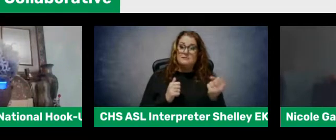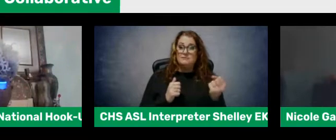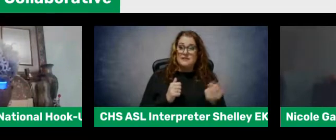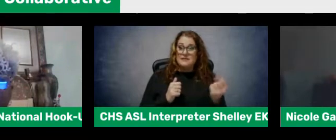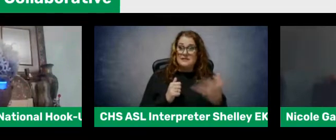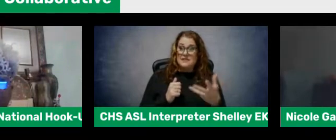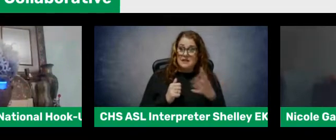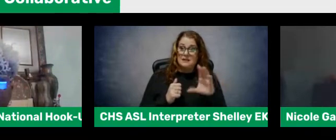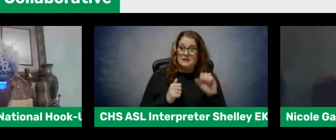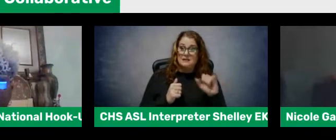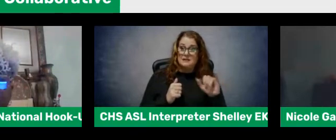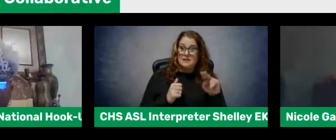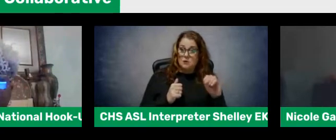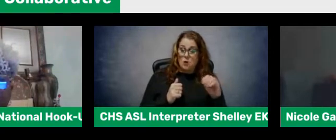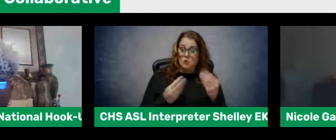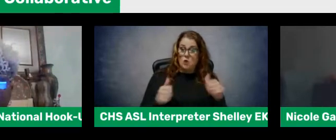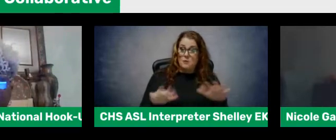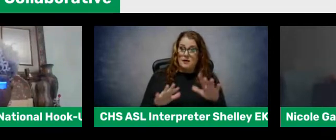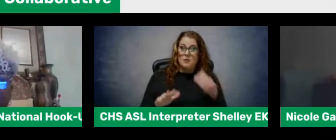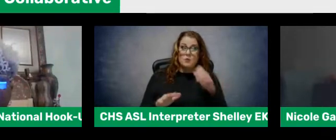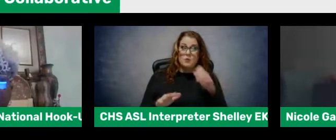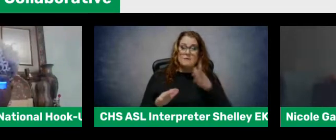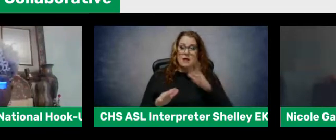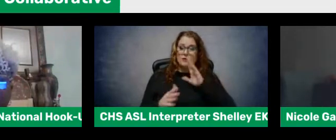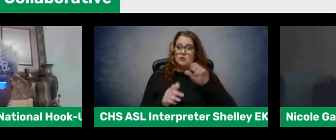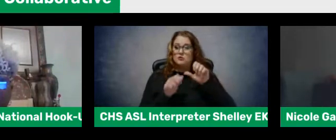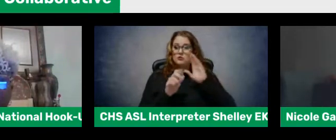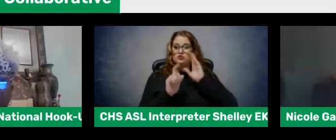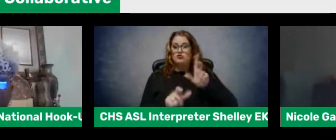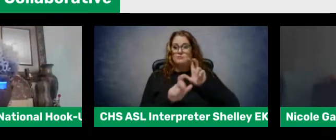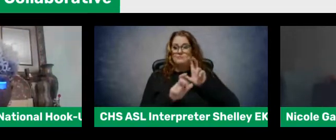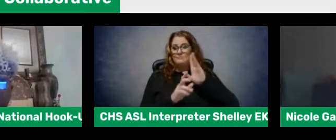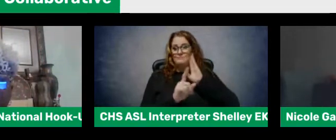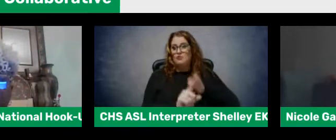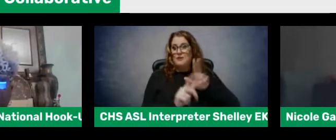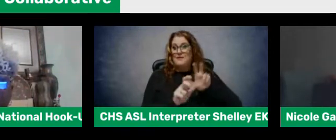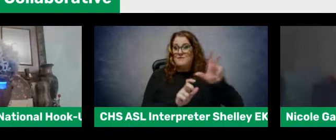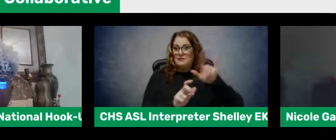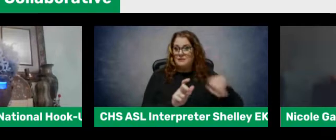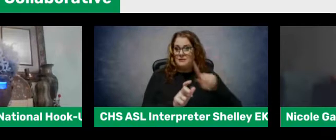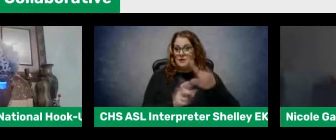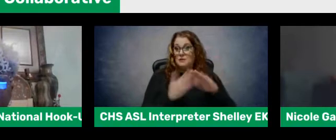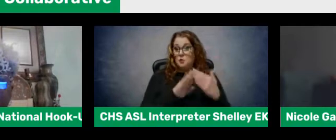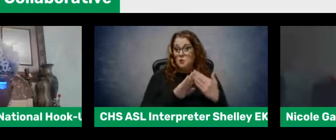but we never directly invested into these communities.